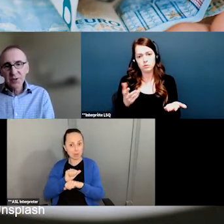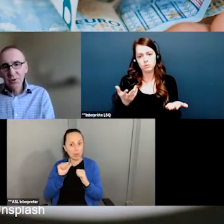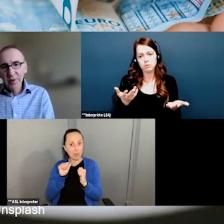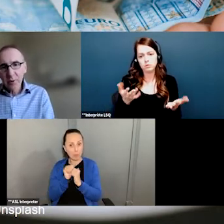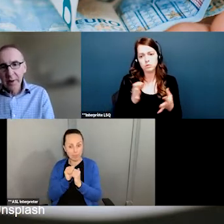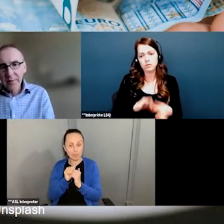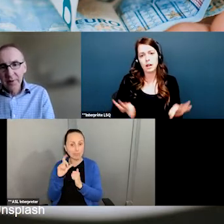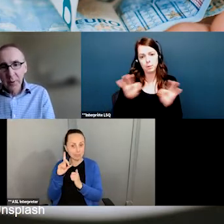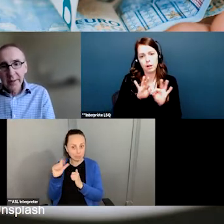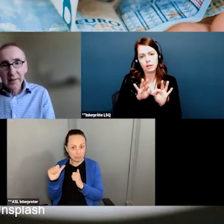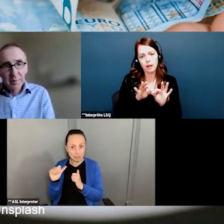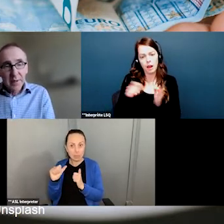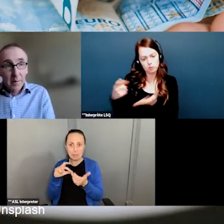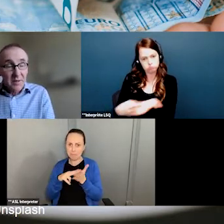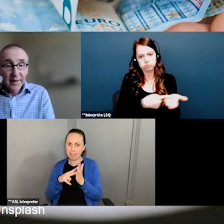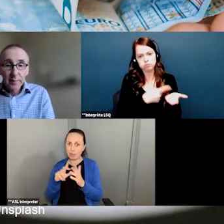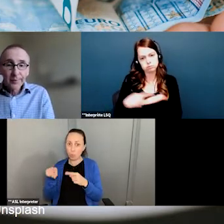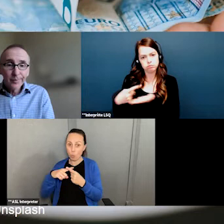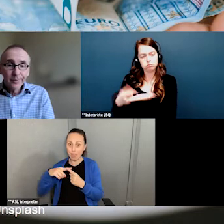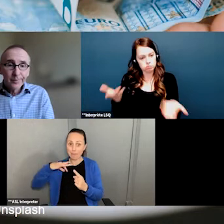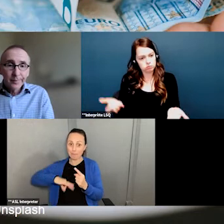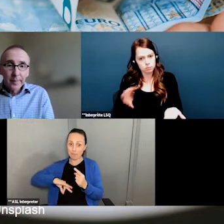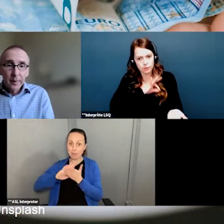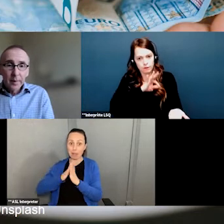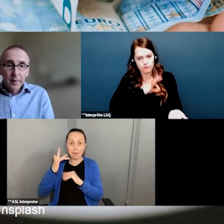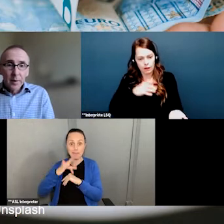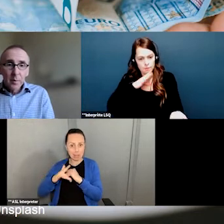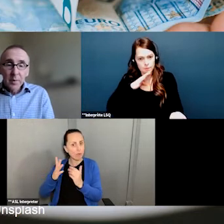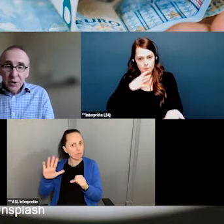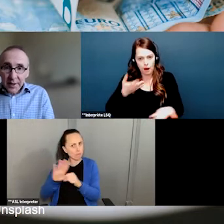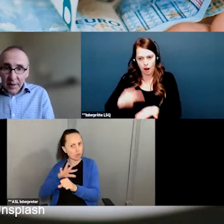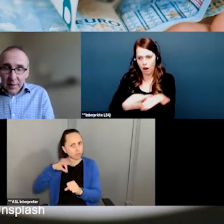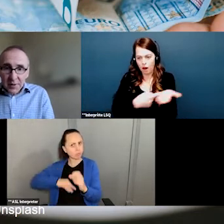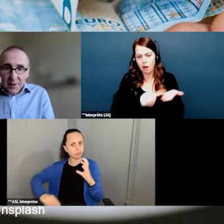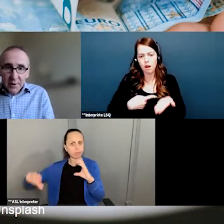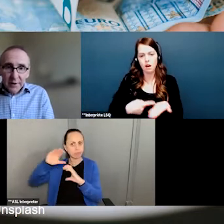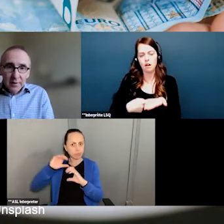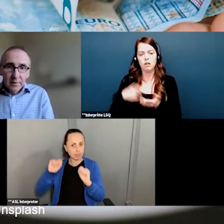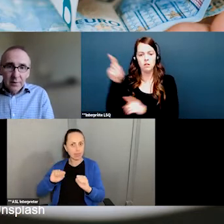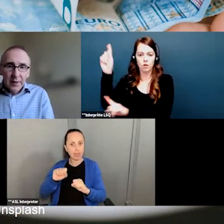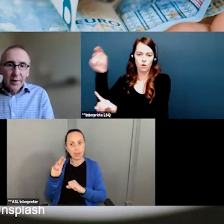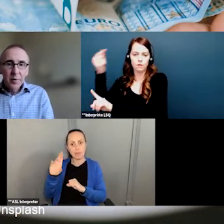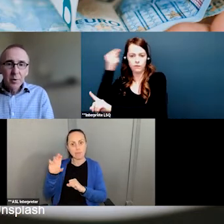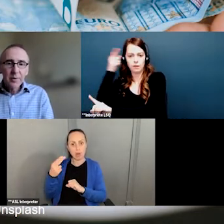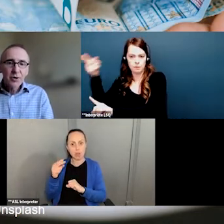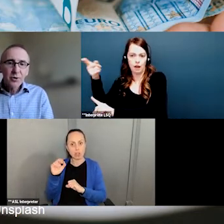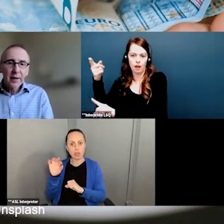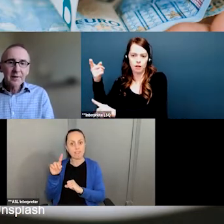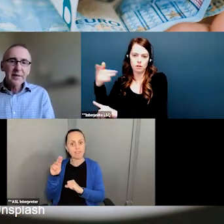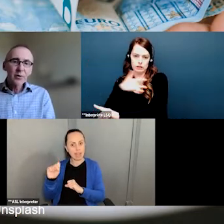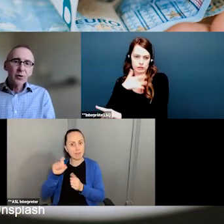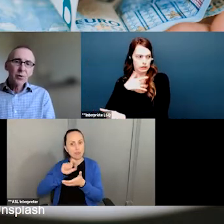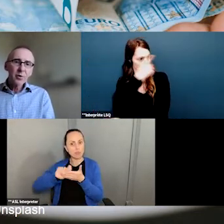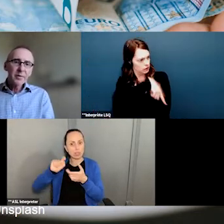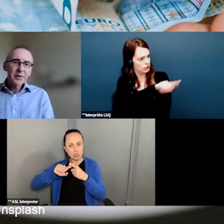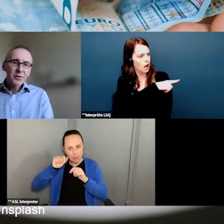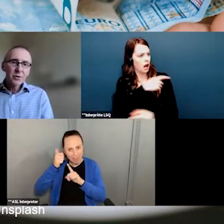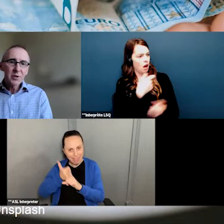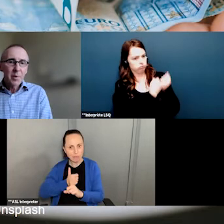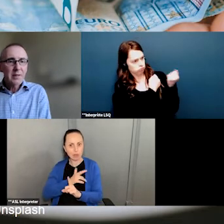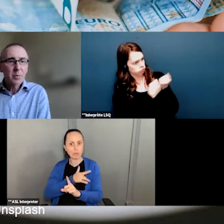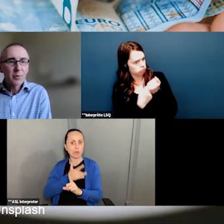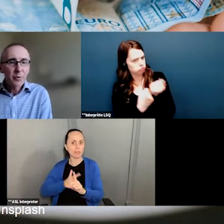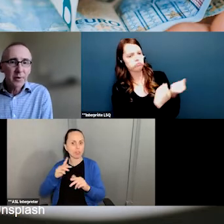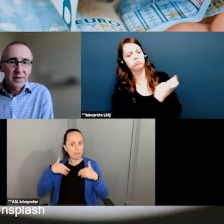impact of this new federal benefit when it becomes available. Marche has written to every provincial and territorial